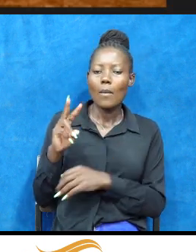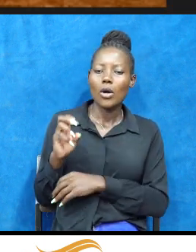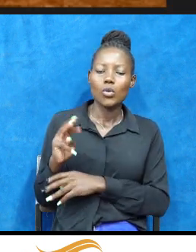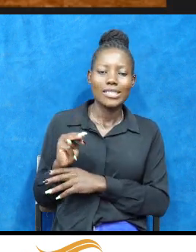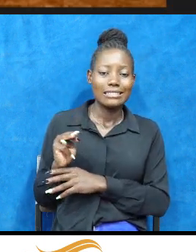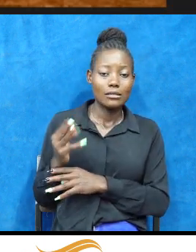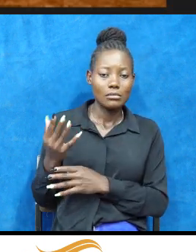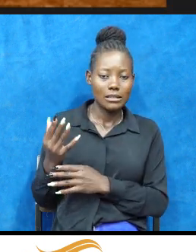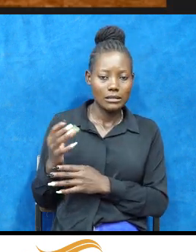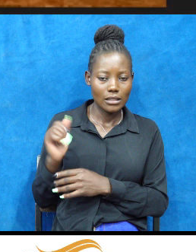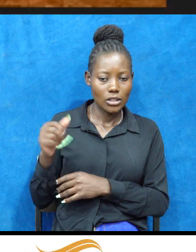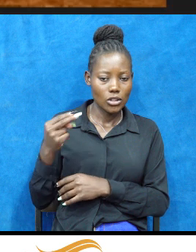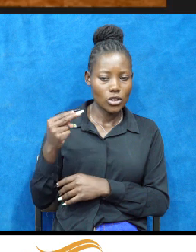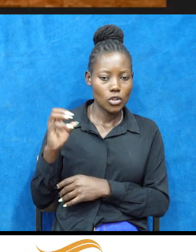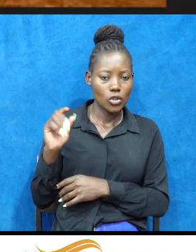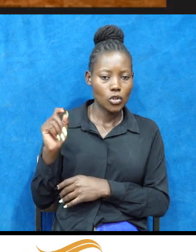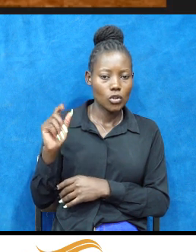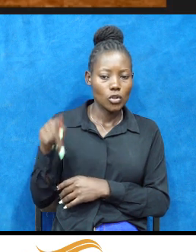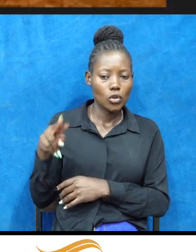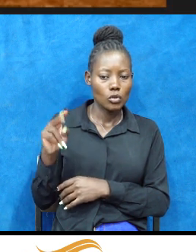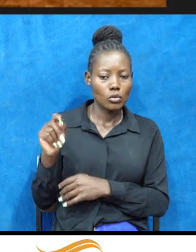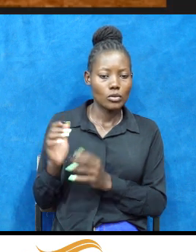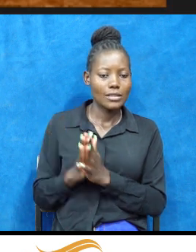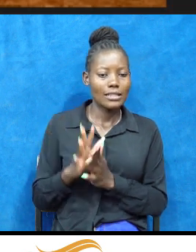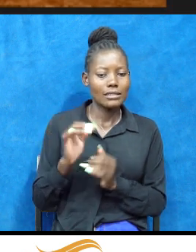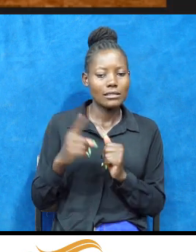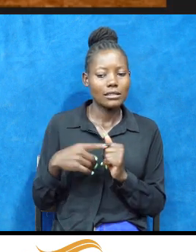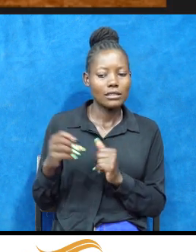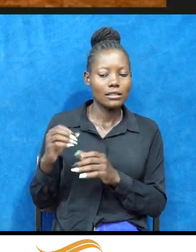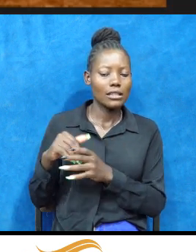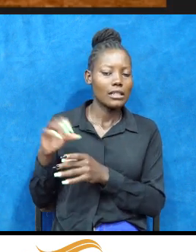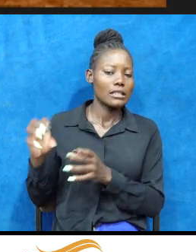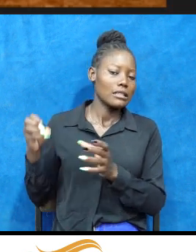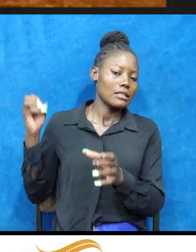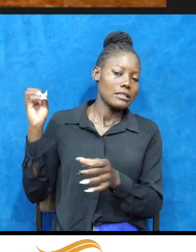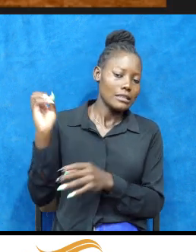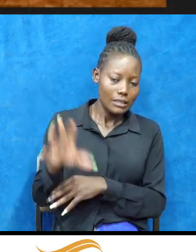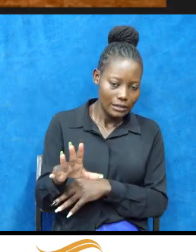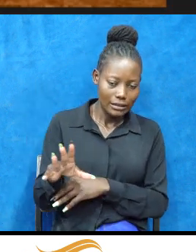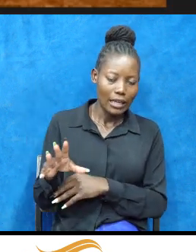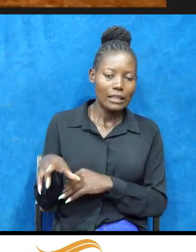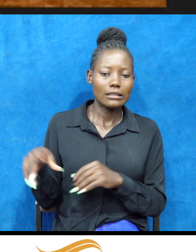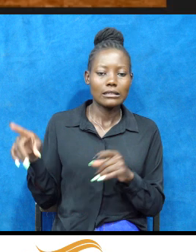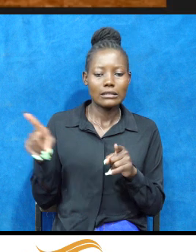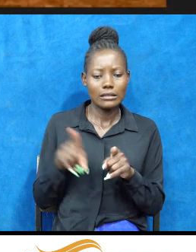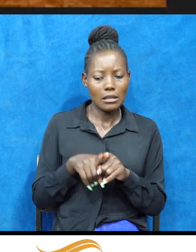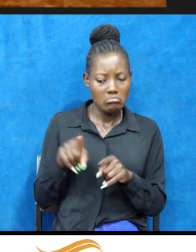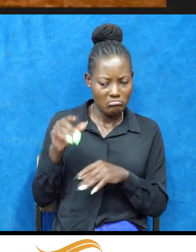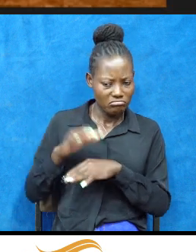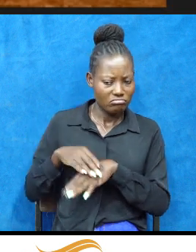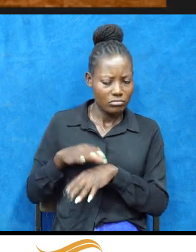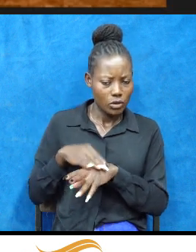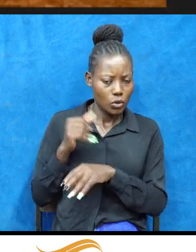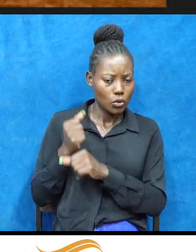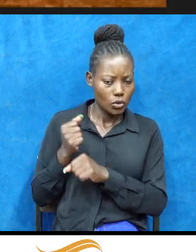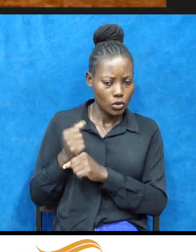and 61-50 in discus. You know, I was a fairly good athlete and had a good jumps and all the